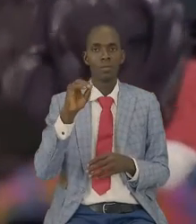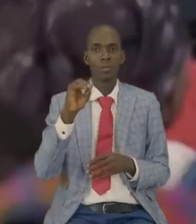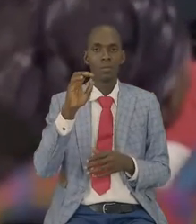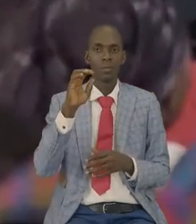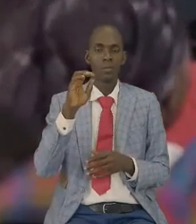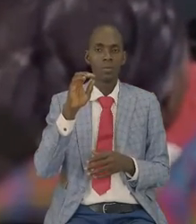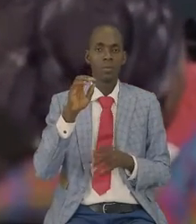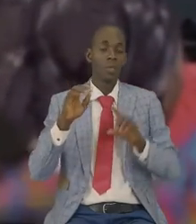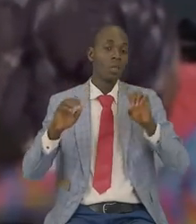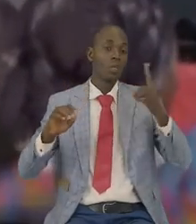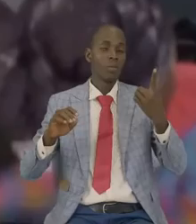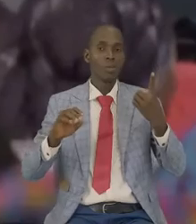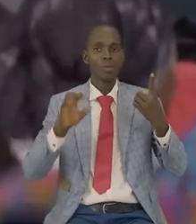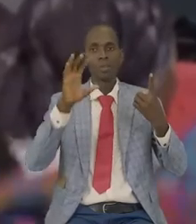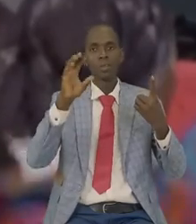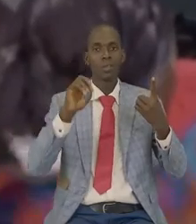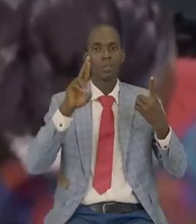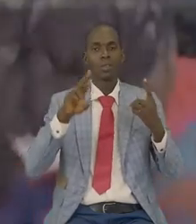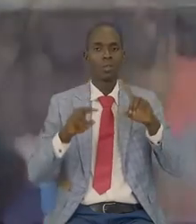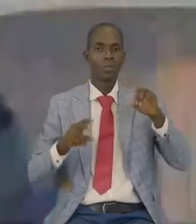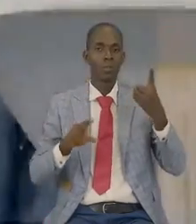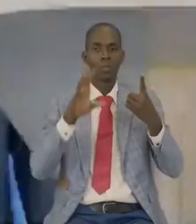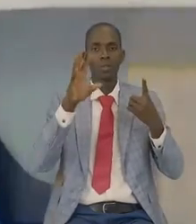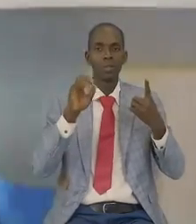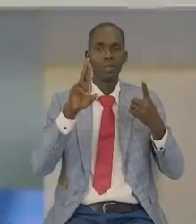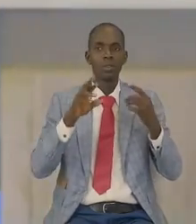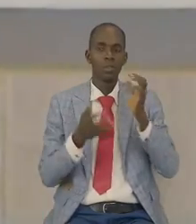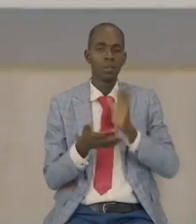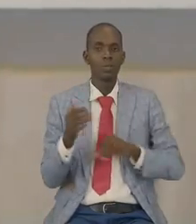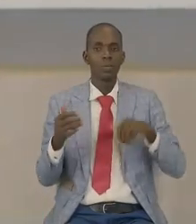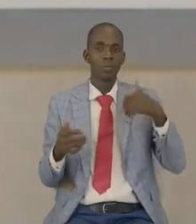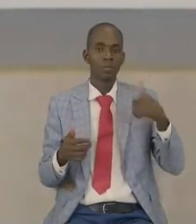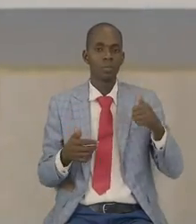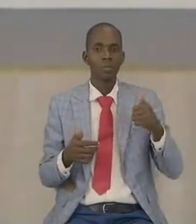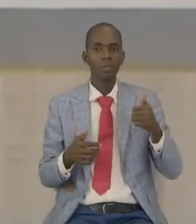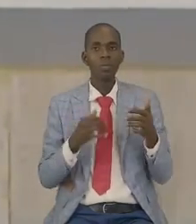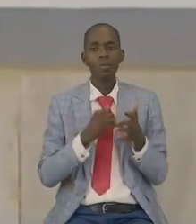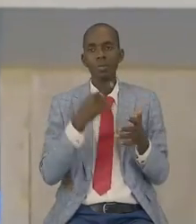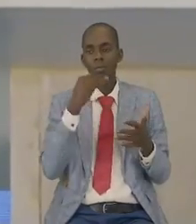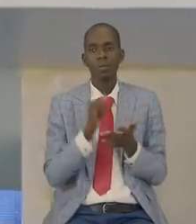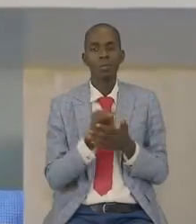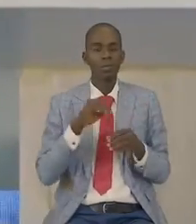1 Corinthians, chapter 10 of 1 Corinthians, it says from verse